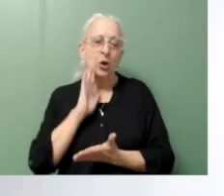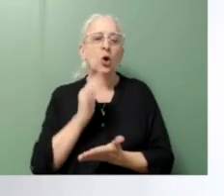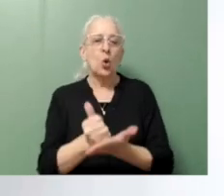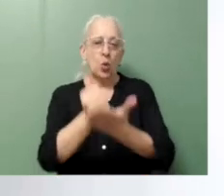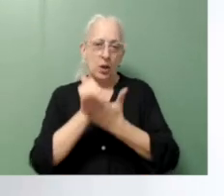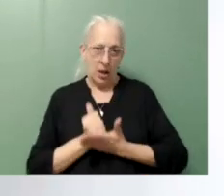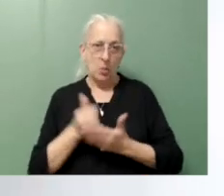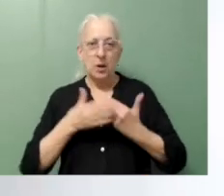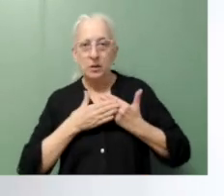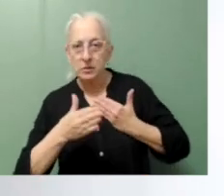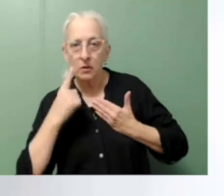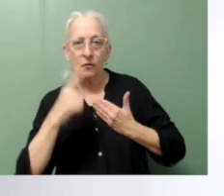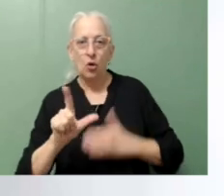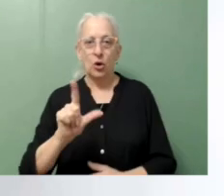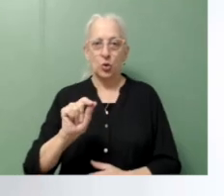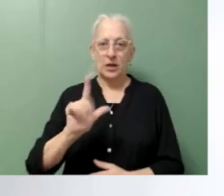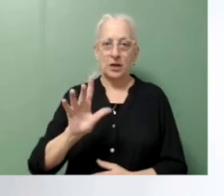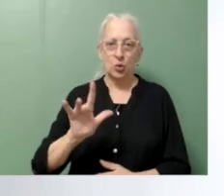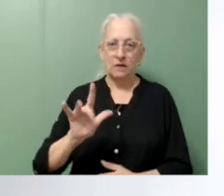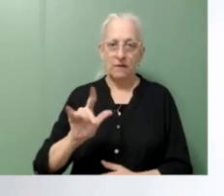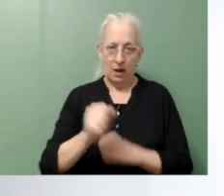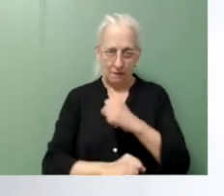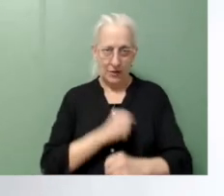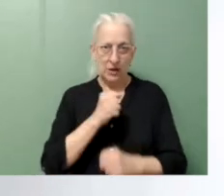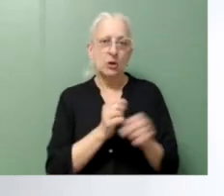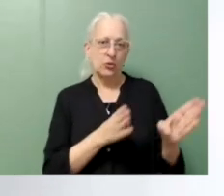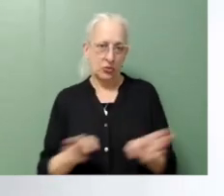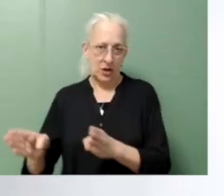moving forward for our 2025 strategies.